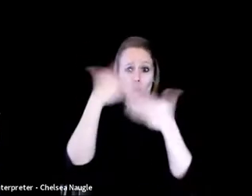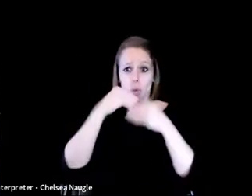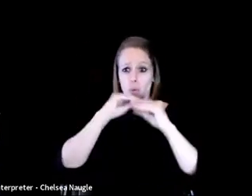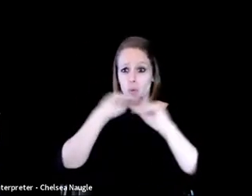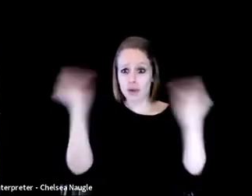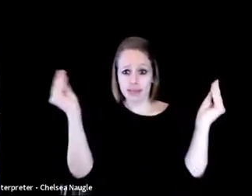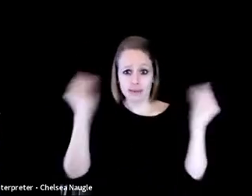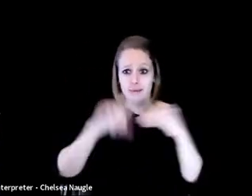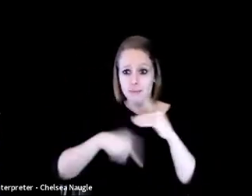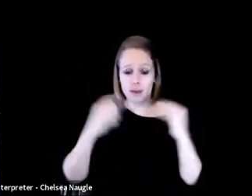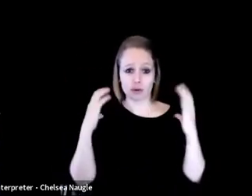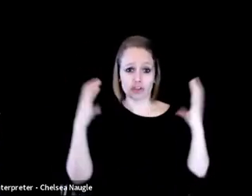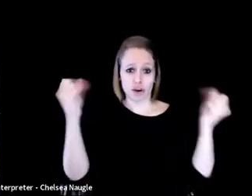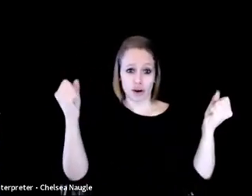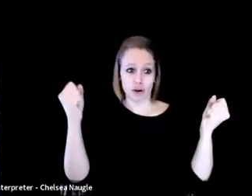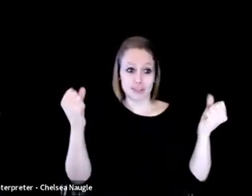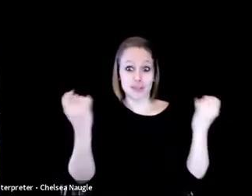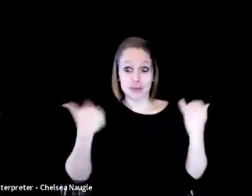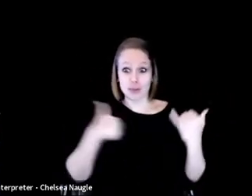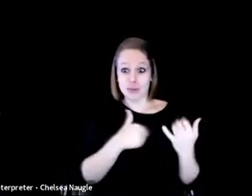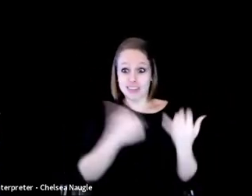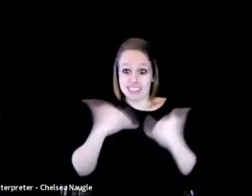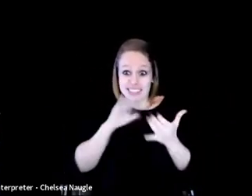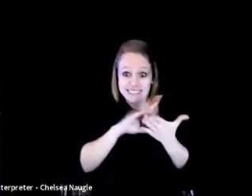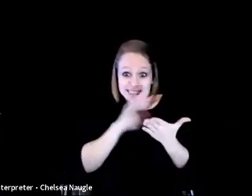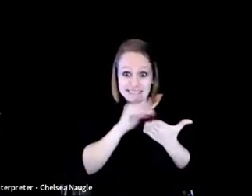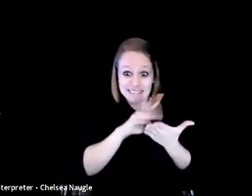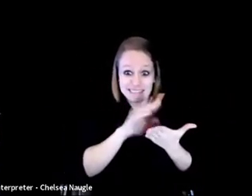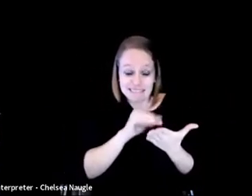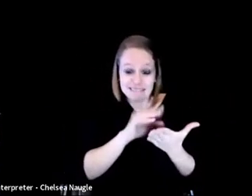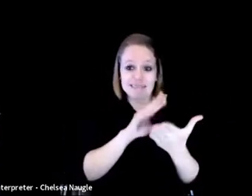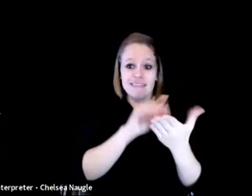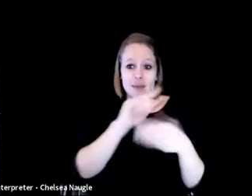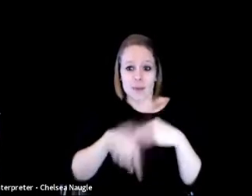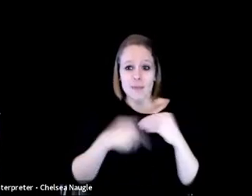you know, we're still learning every day new things about Char syndrome.